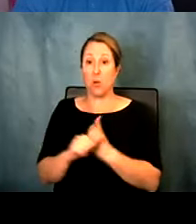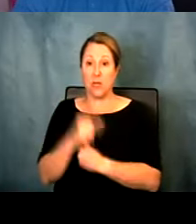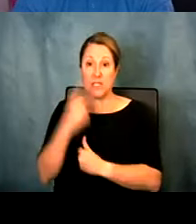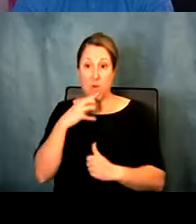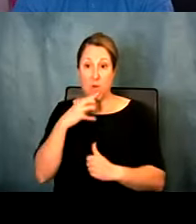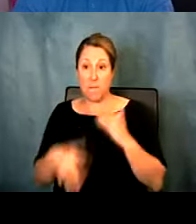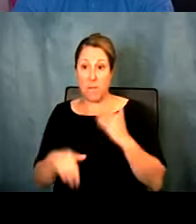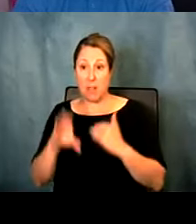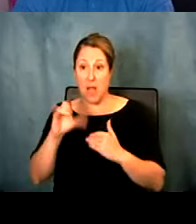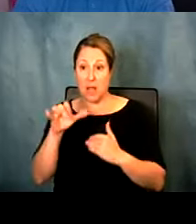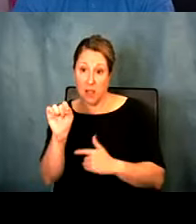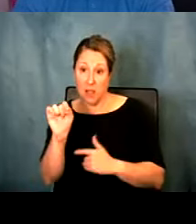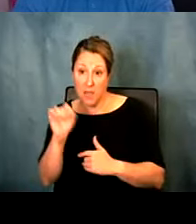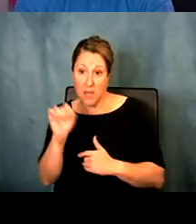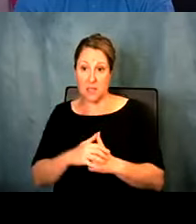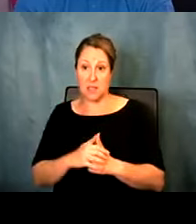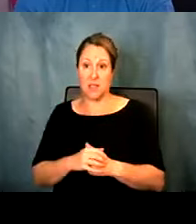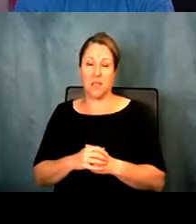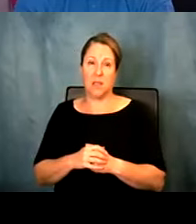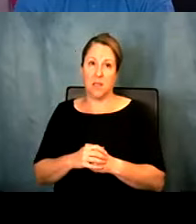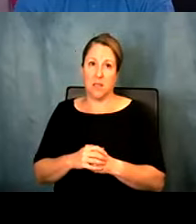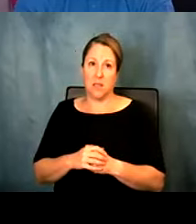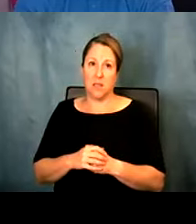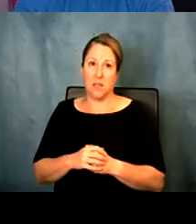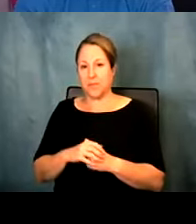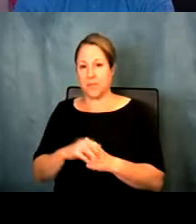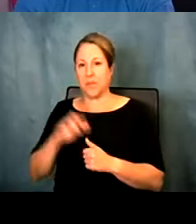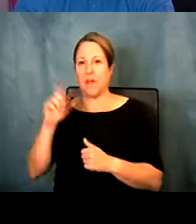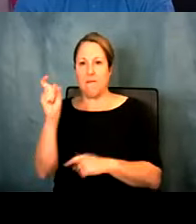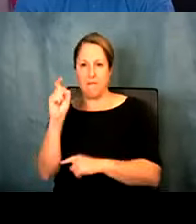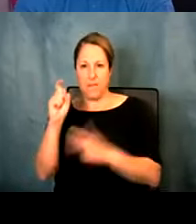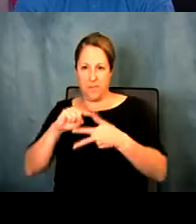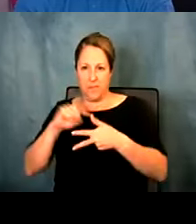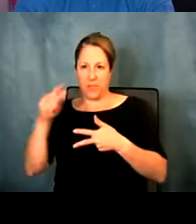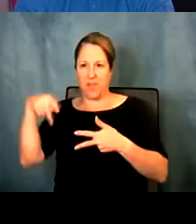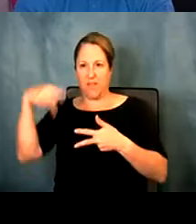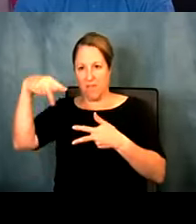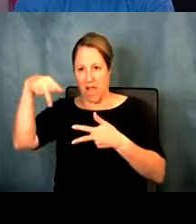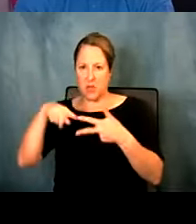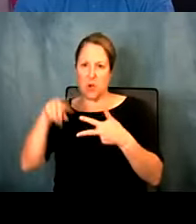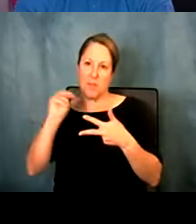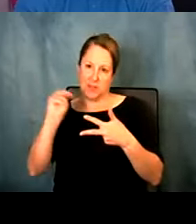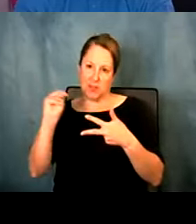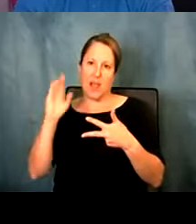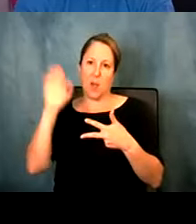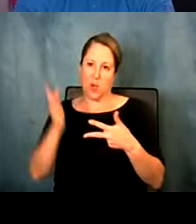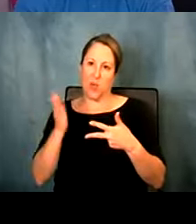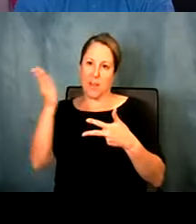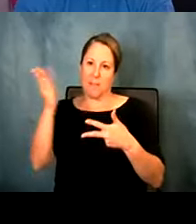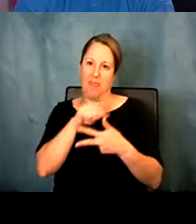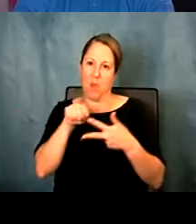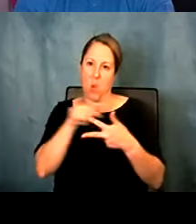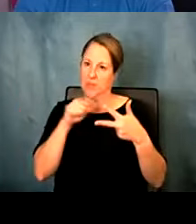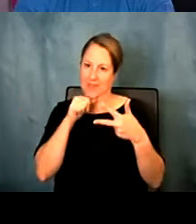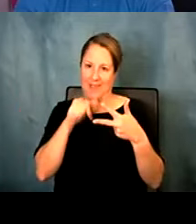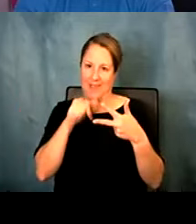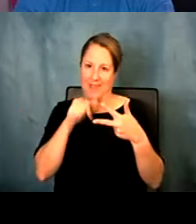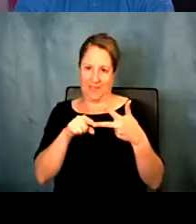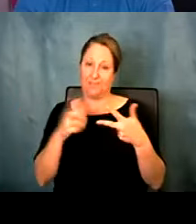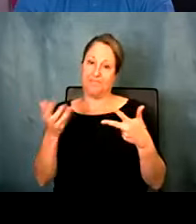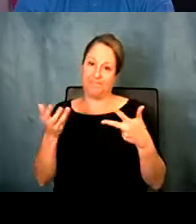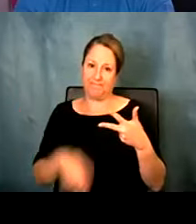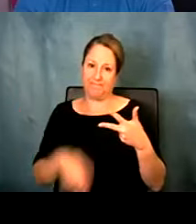clots, then definitely getting Pfizer or Moderna would be the ones I would recommend. Wonderful. All